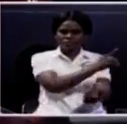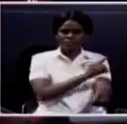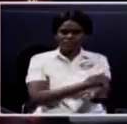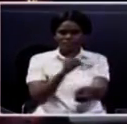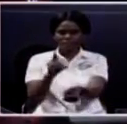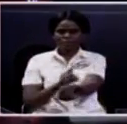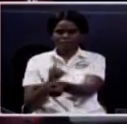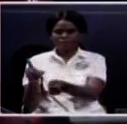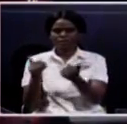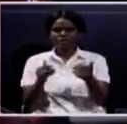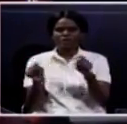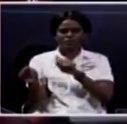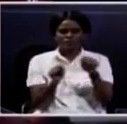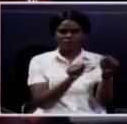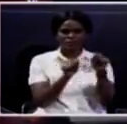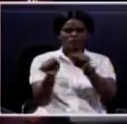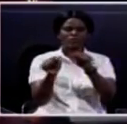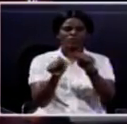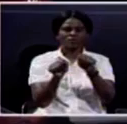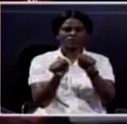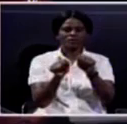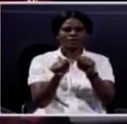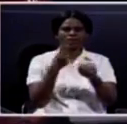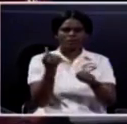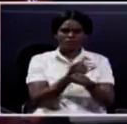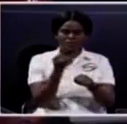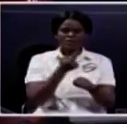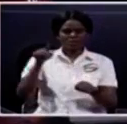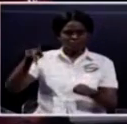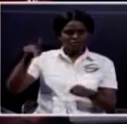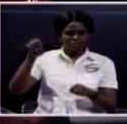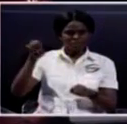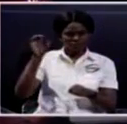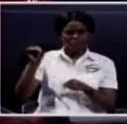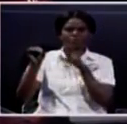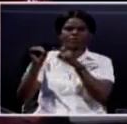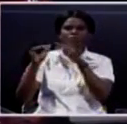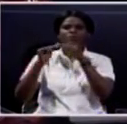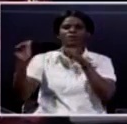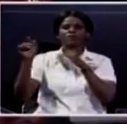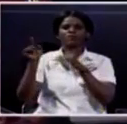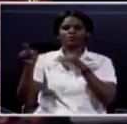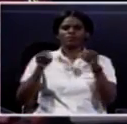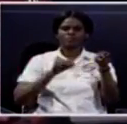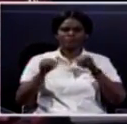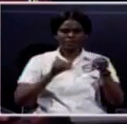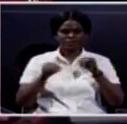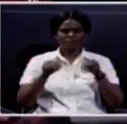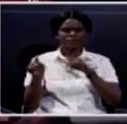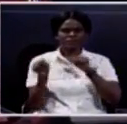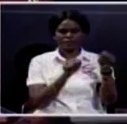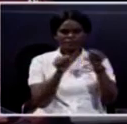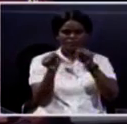issue of transfers. It should only be the PO at that level to manage